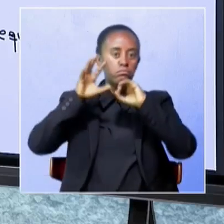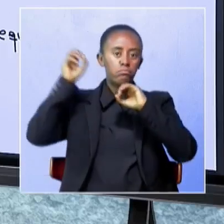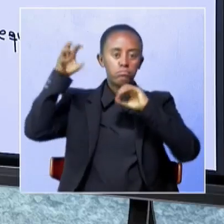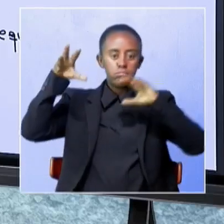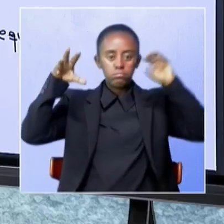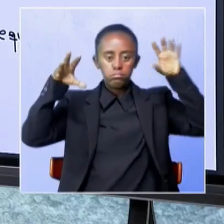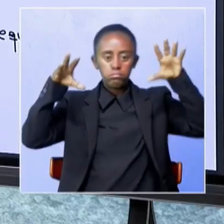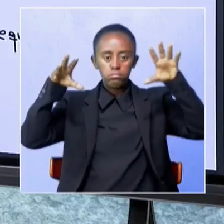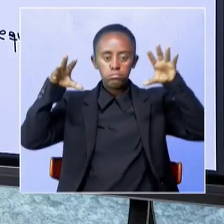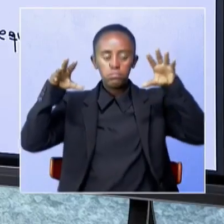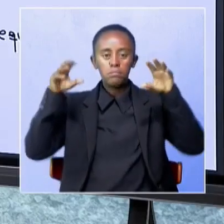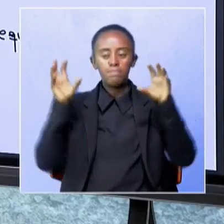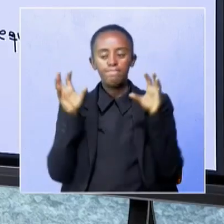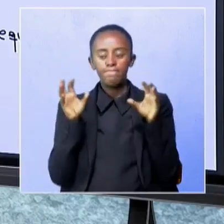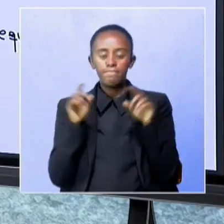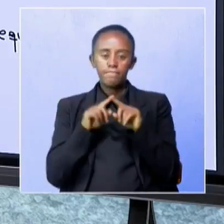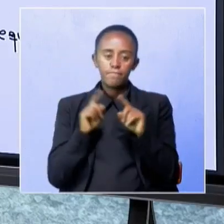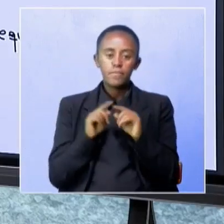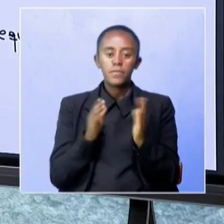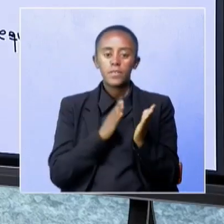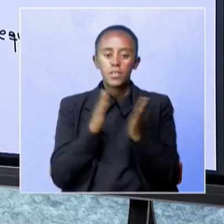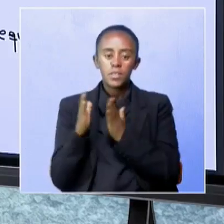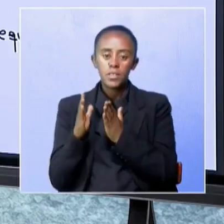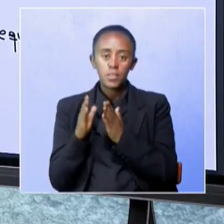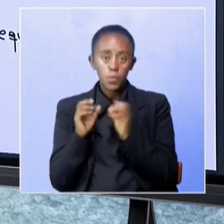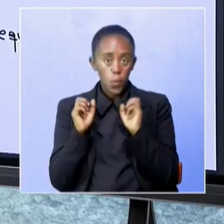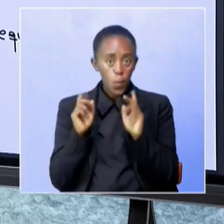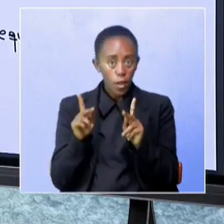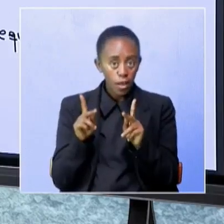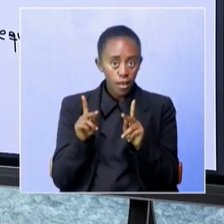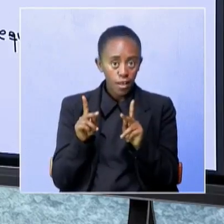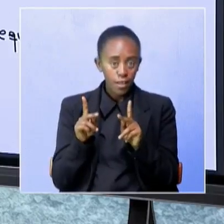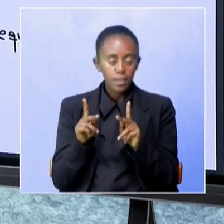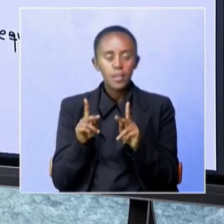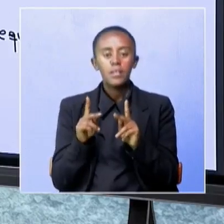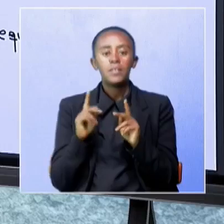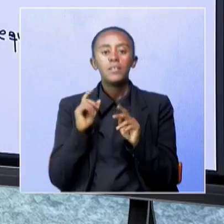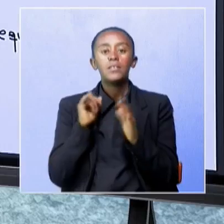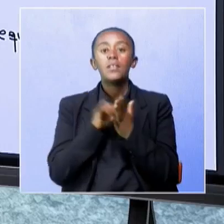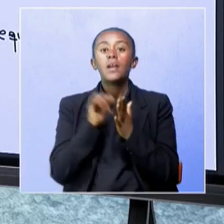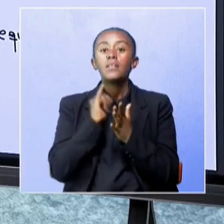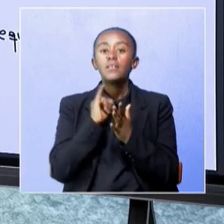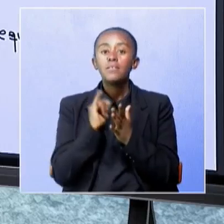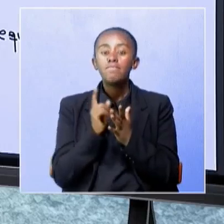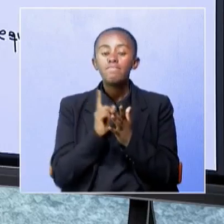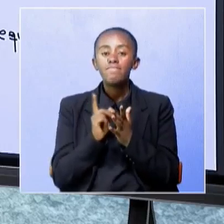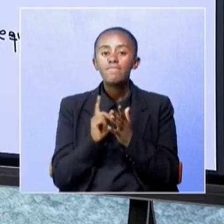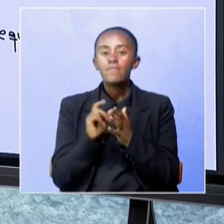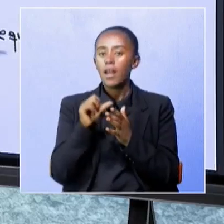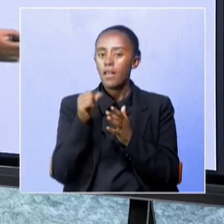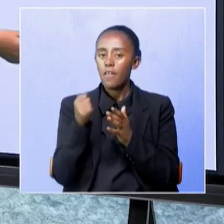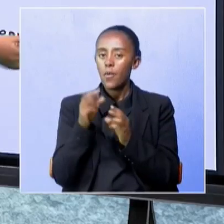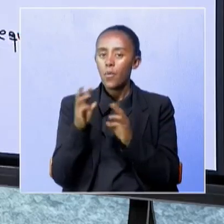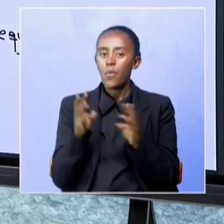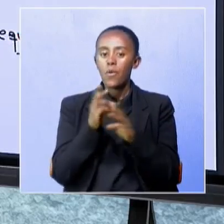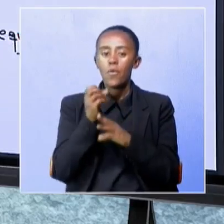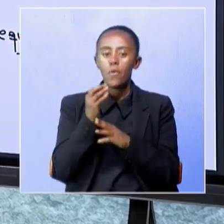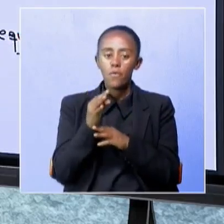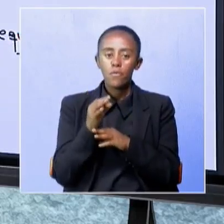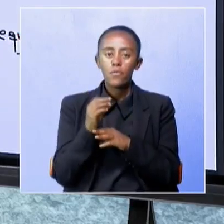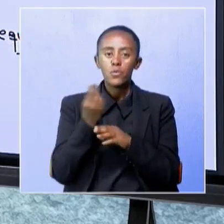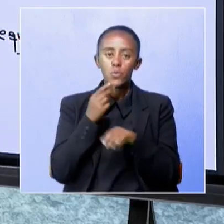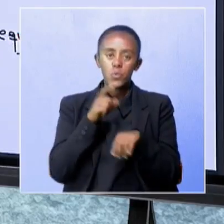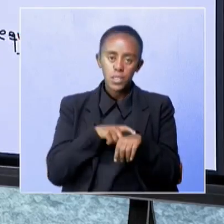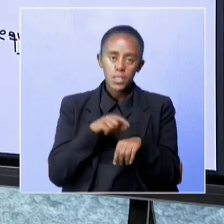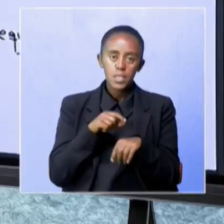different kinds of things used in the studio. Okay? So that is what? Again, another way of using